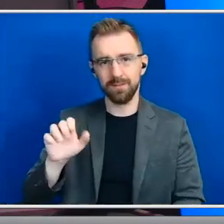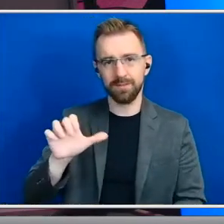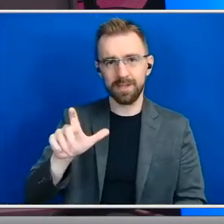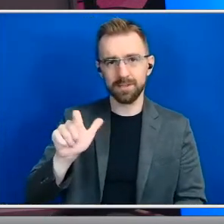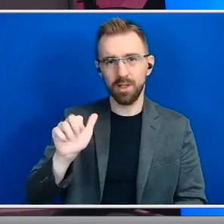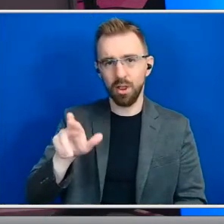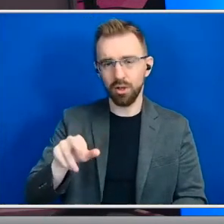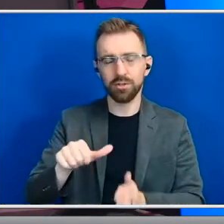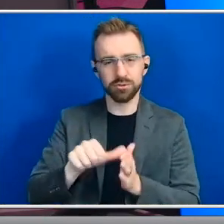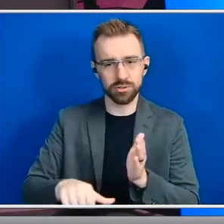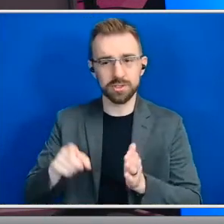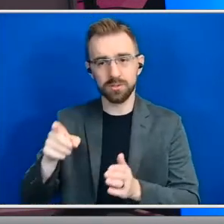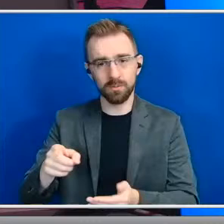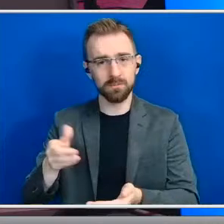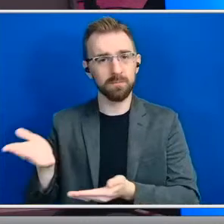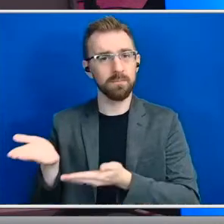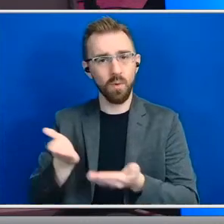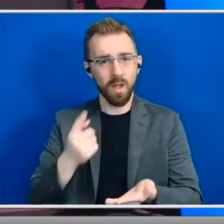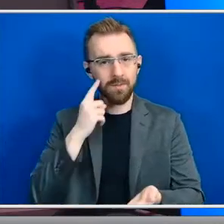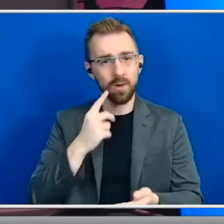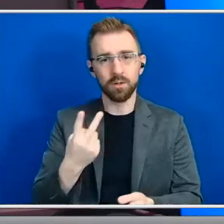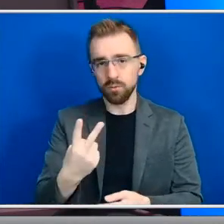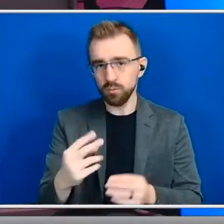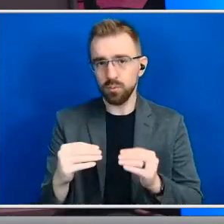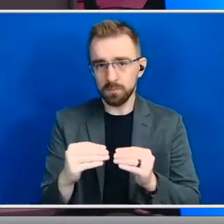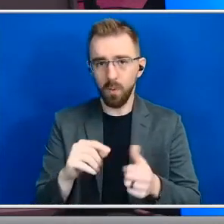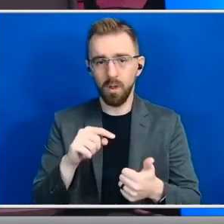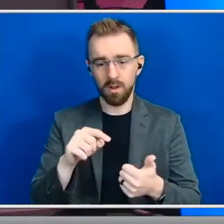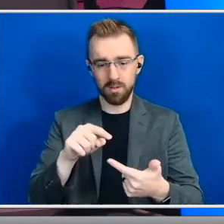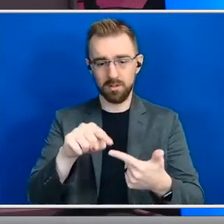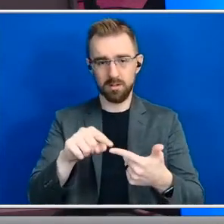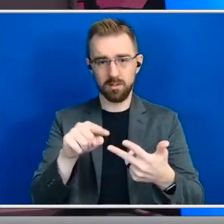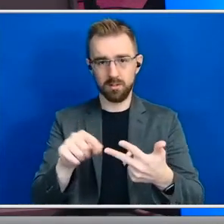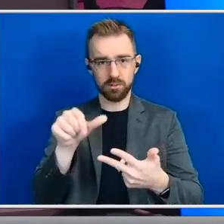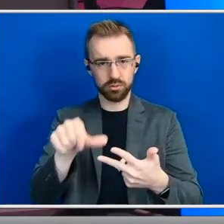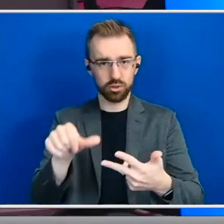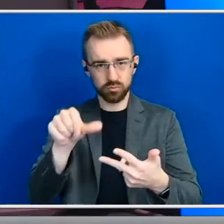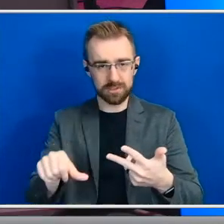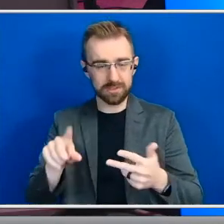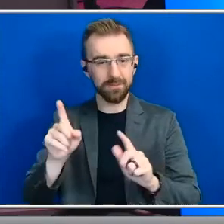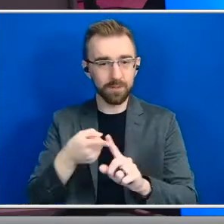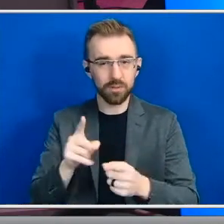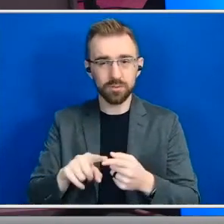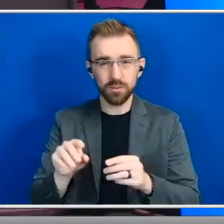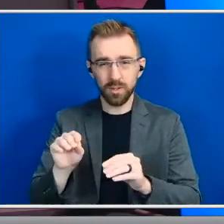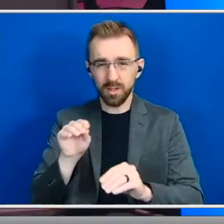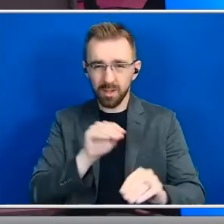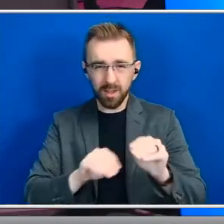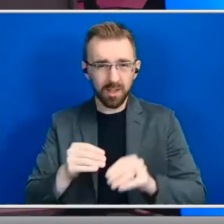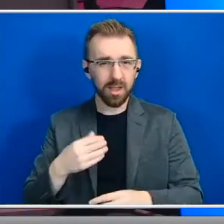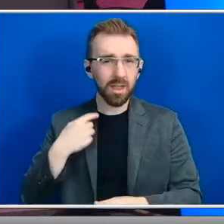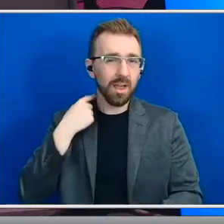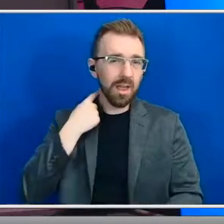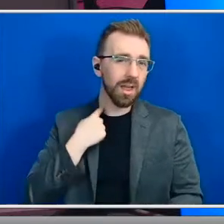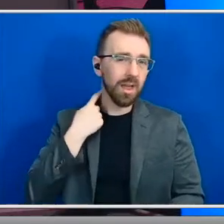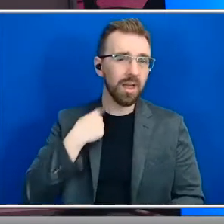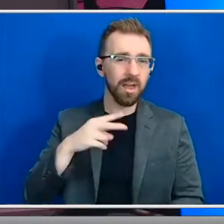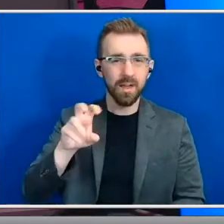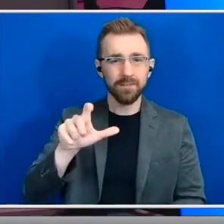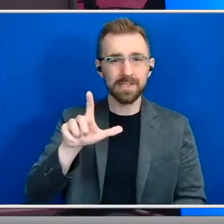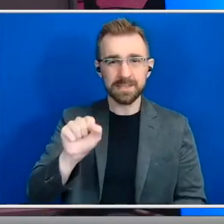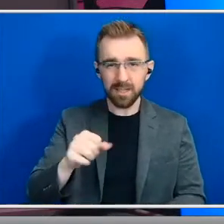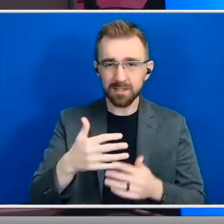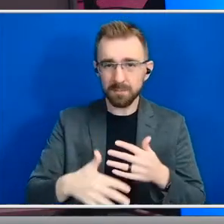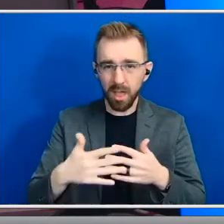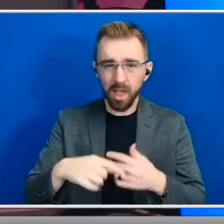Hessel was brought in for 2 more surgeries. The first one was to rearrange the blood vessels in Steve's neck. How do you